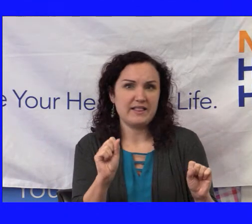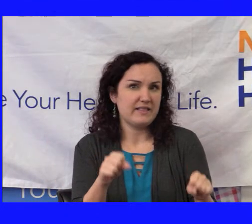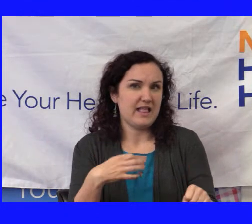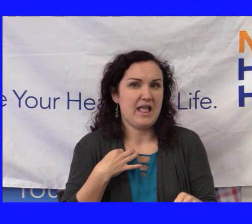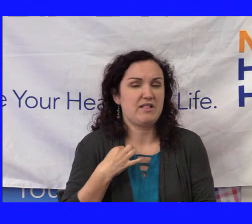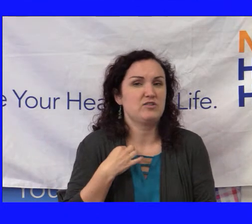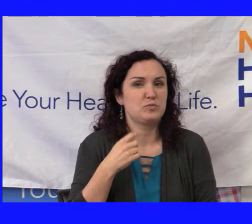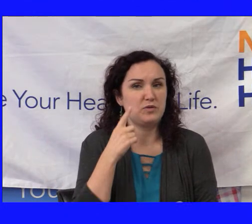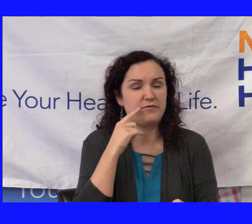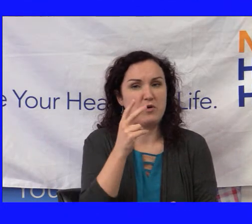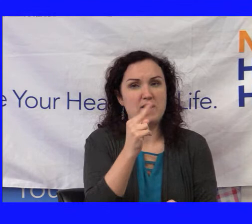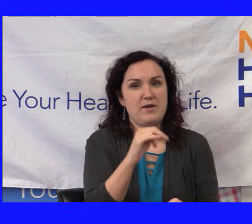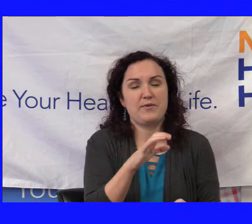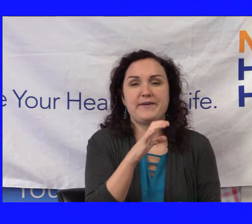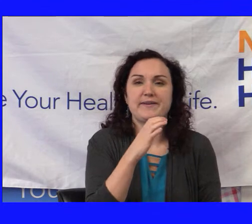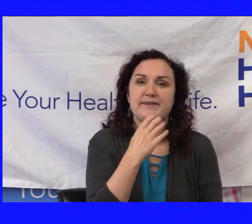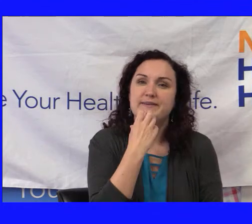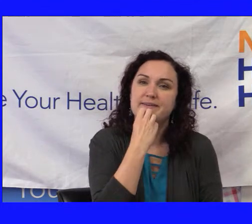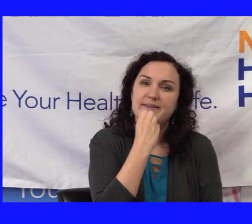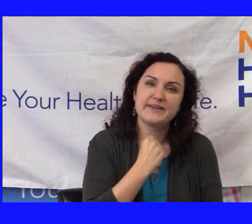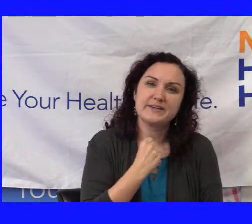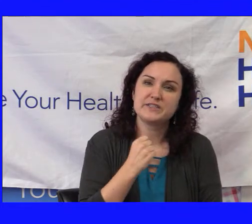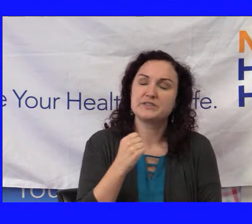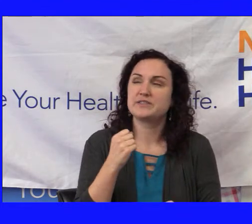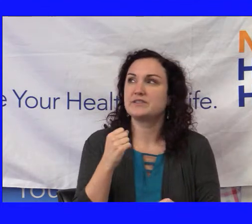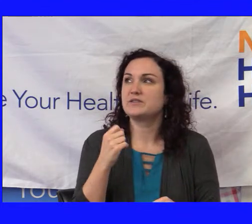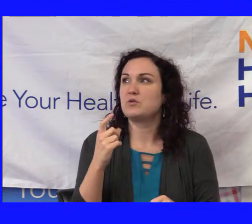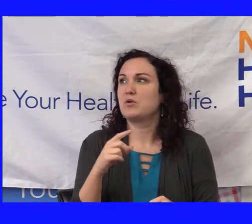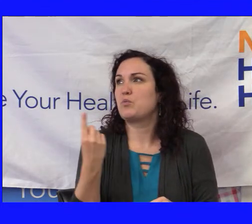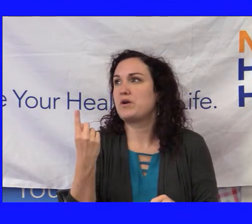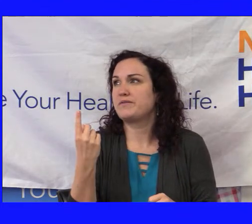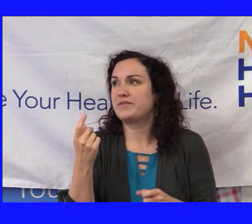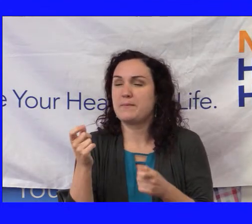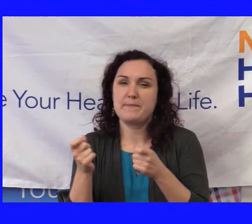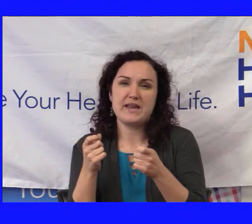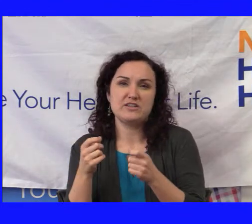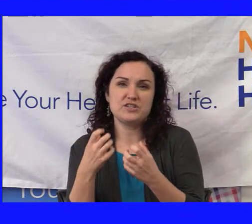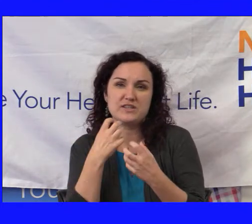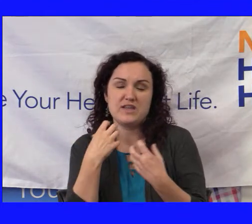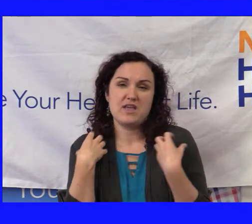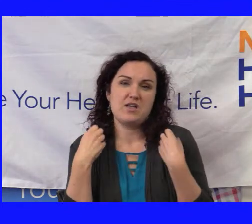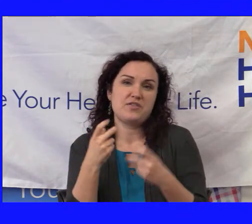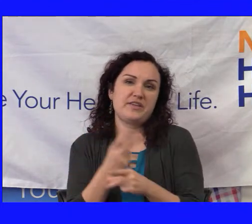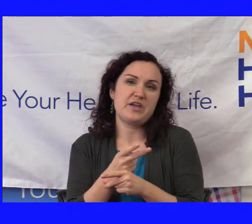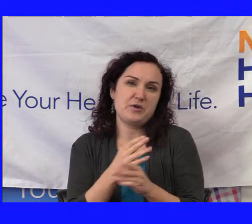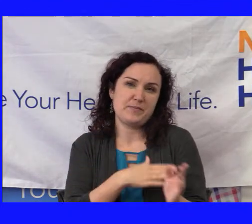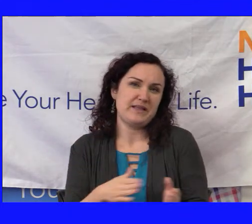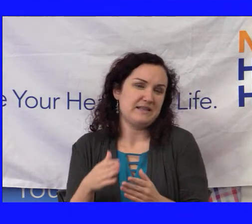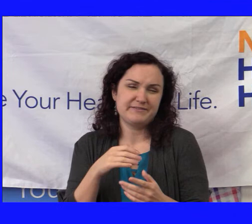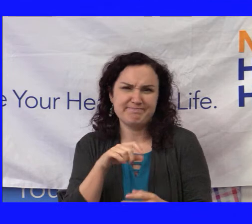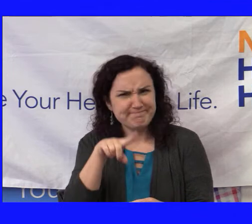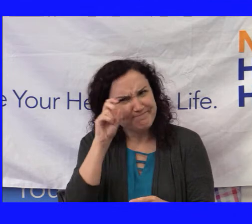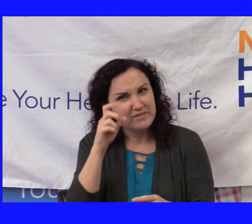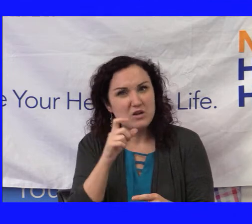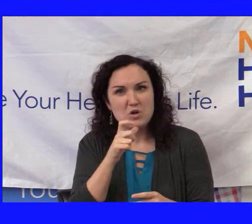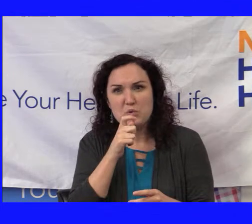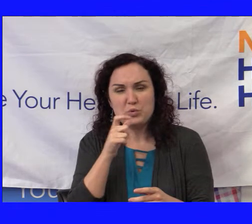York Cares or one of the managed healthcare plans. I mean, who Right. would they